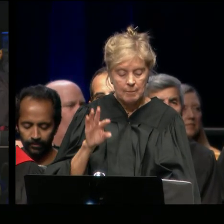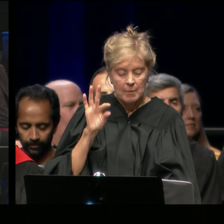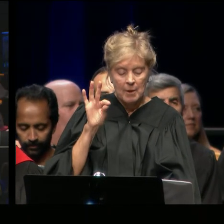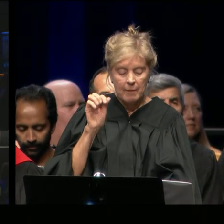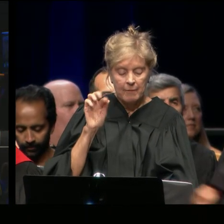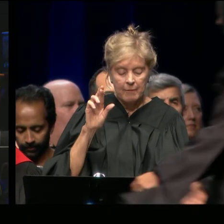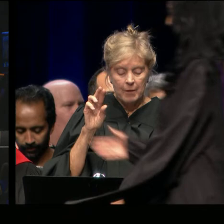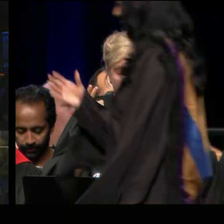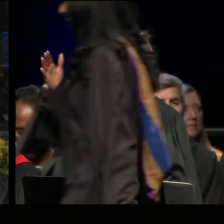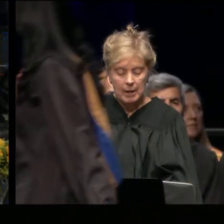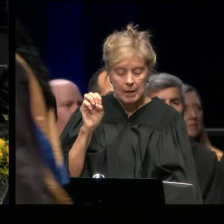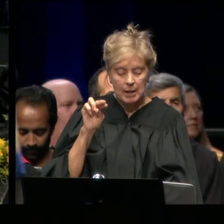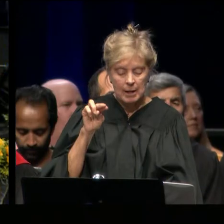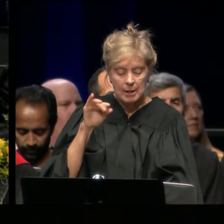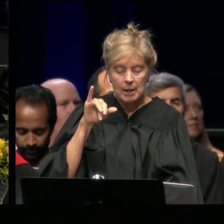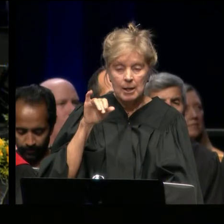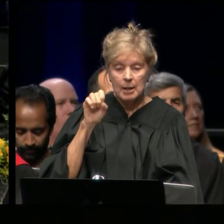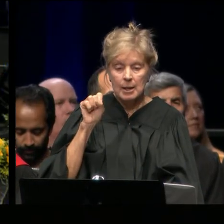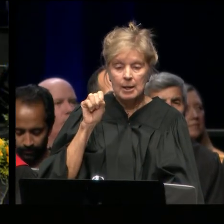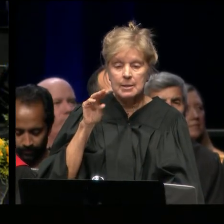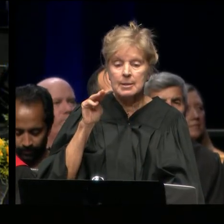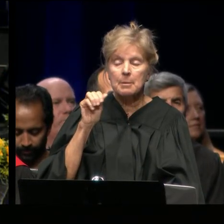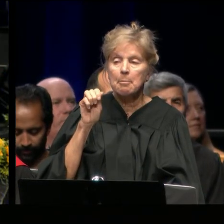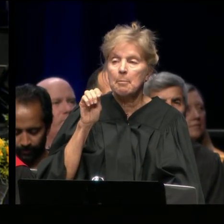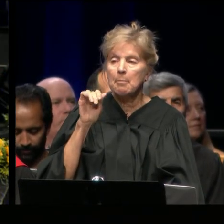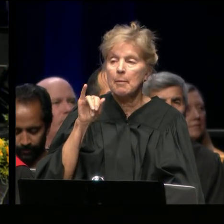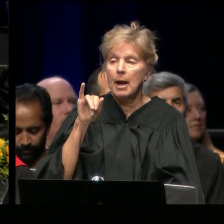Fahreen Ismail.